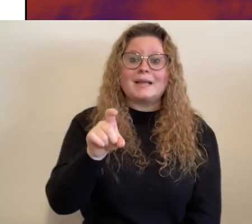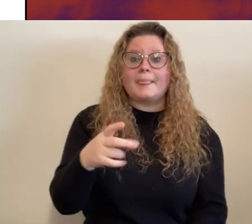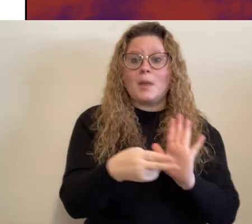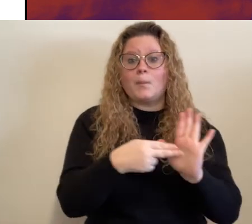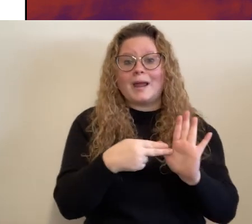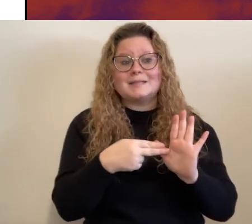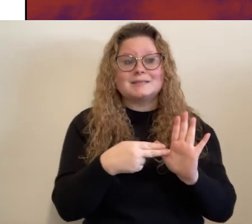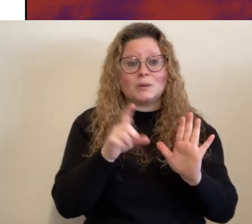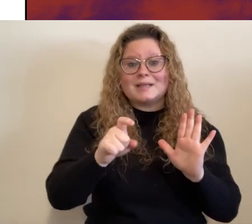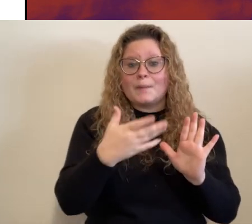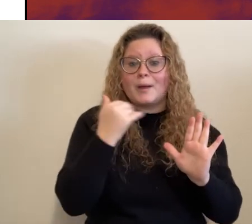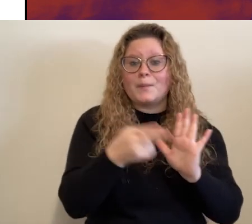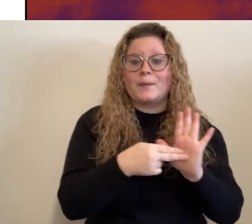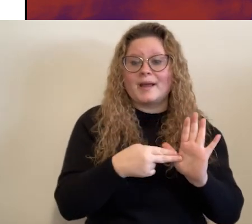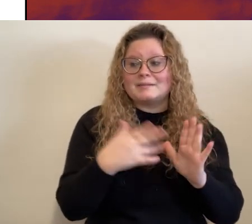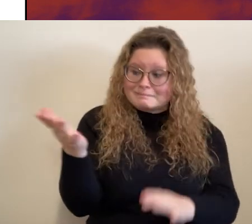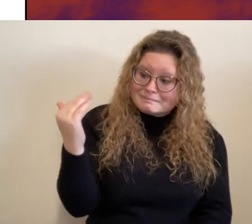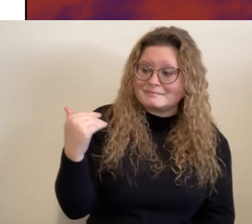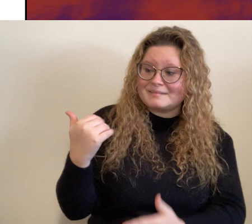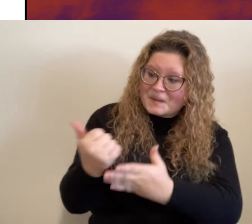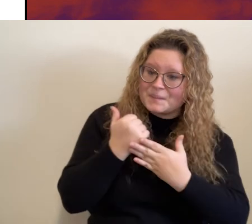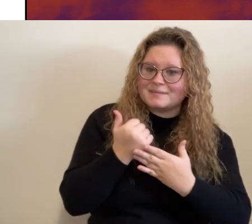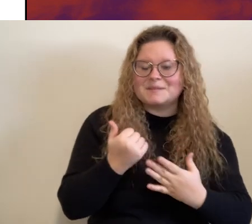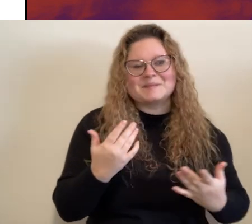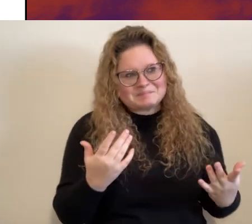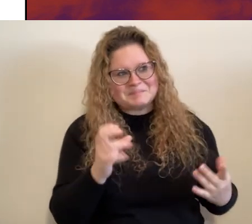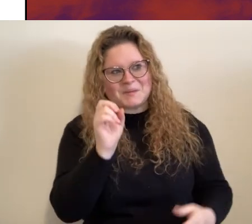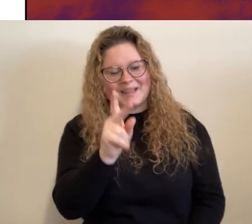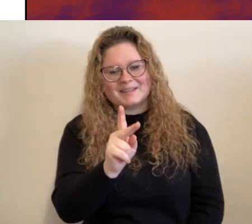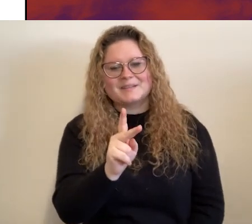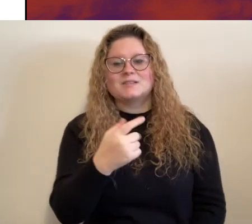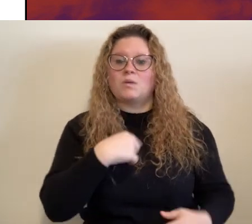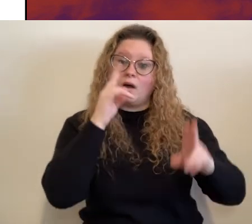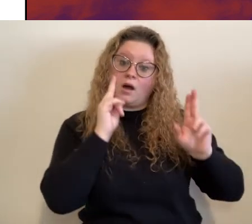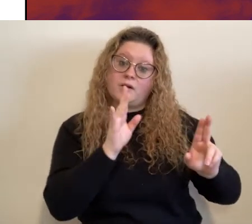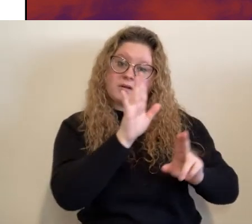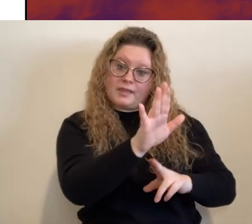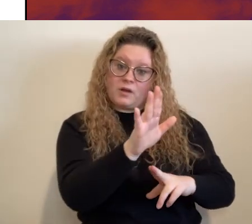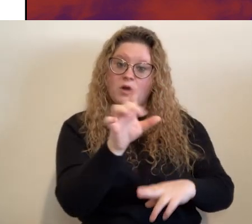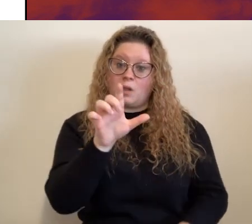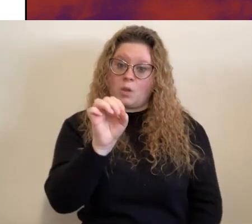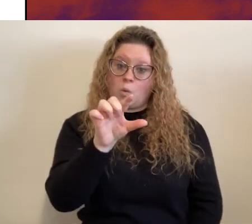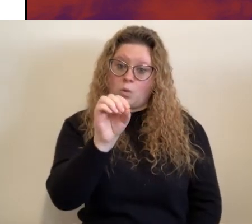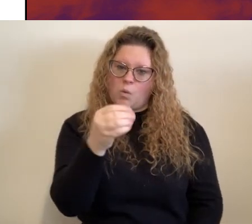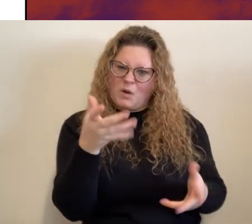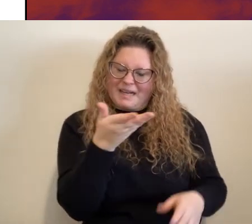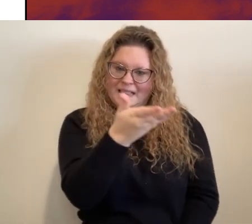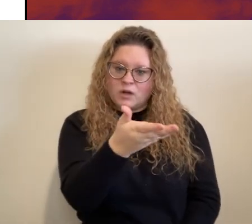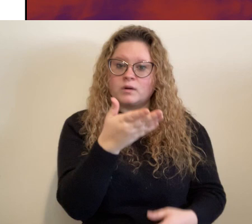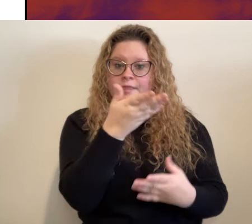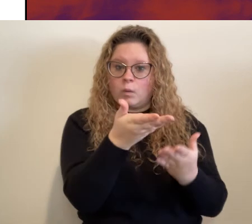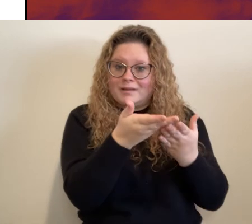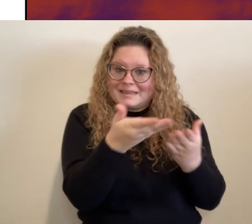with the branding. So I'm like, okay, so we need to honor their logo and the things, but we also need to make sure that